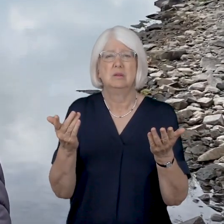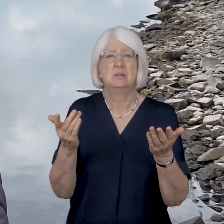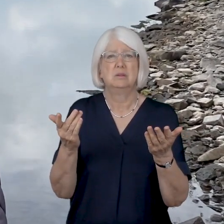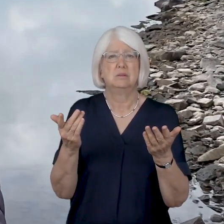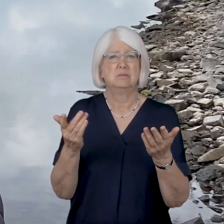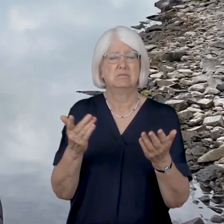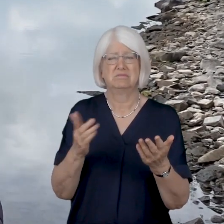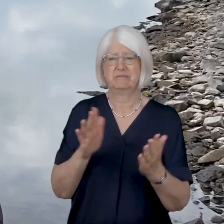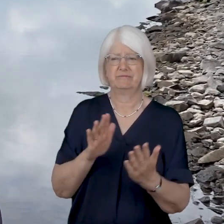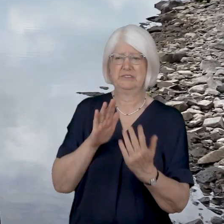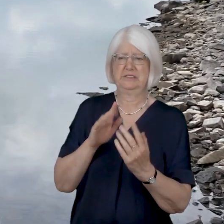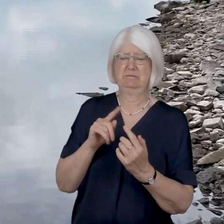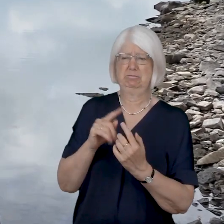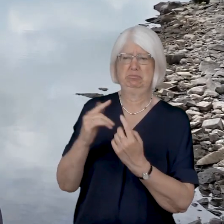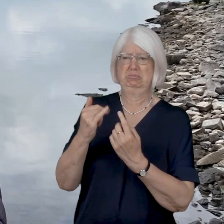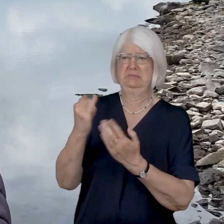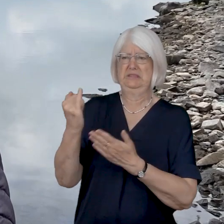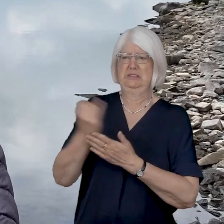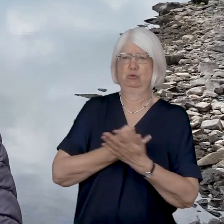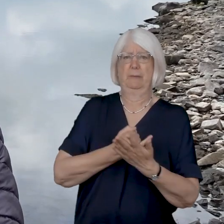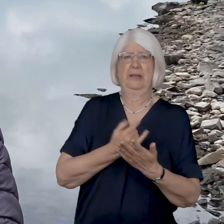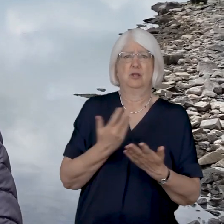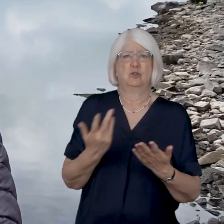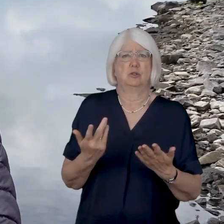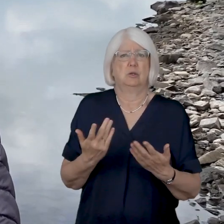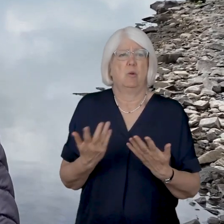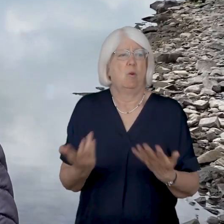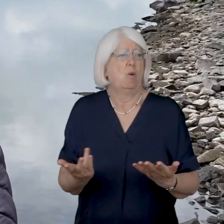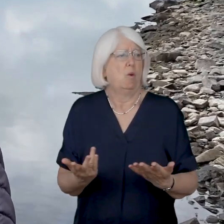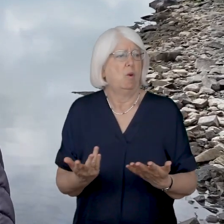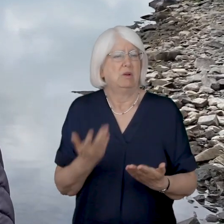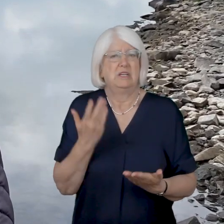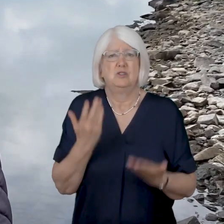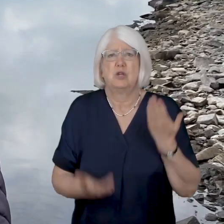facing discrimination and injustice.